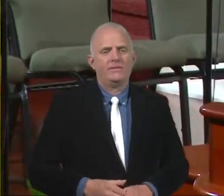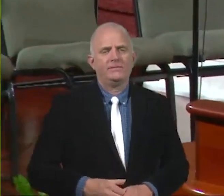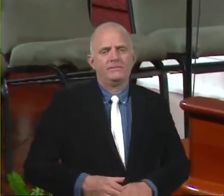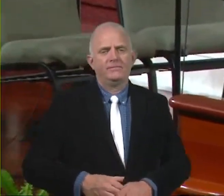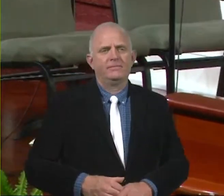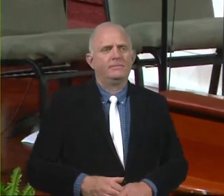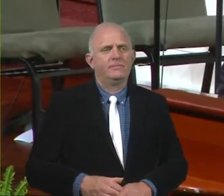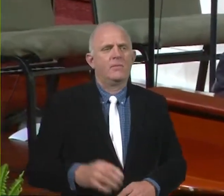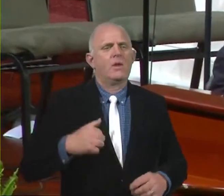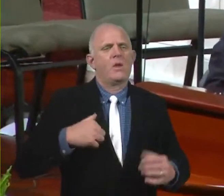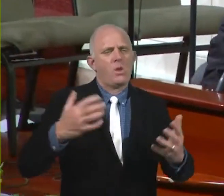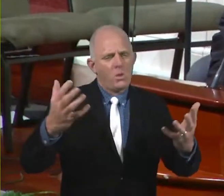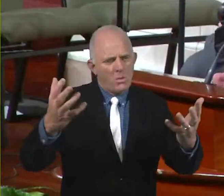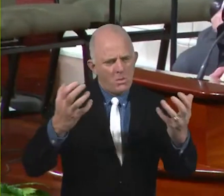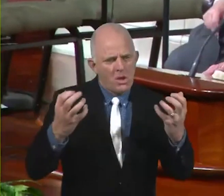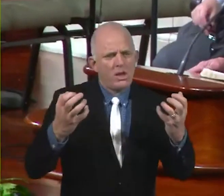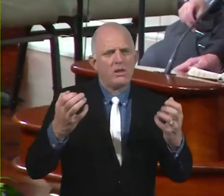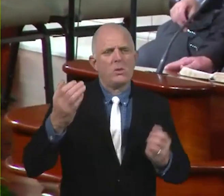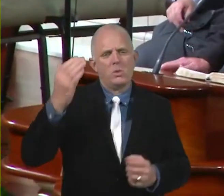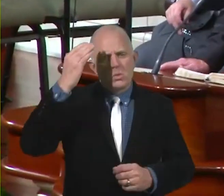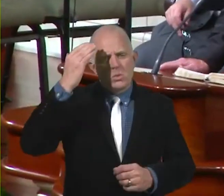That I may know him.